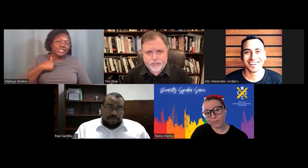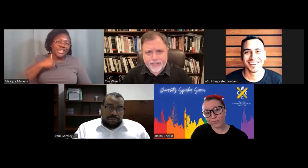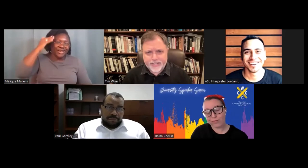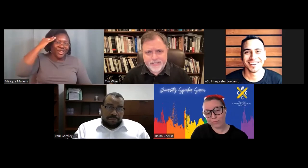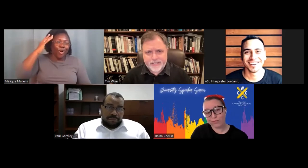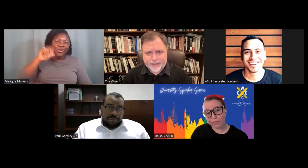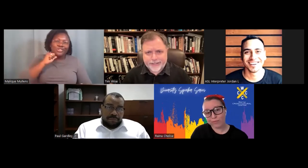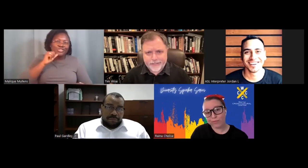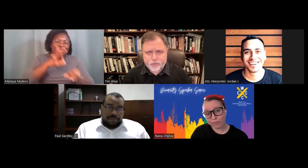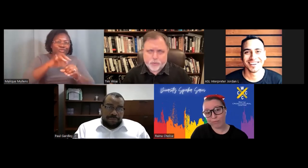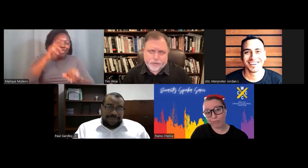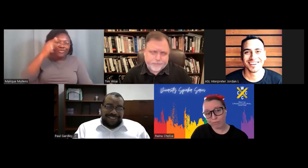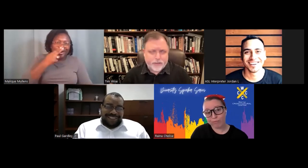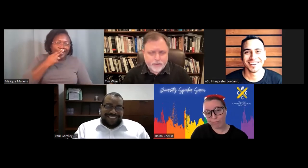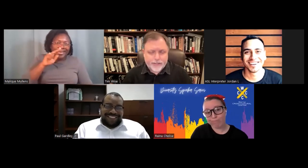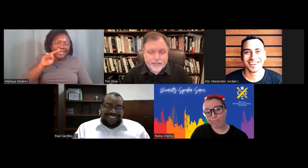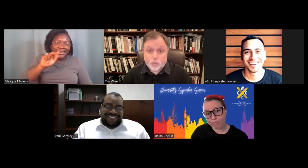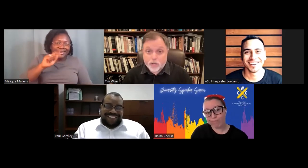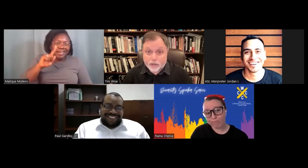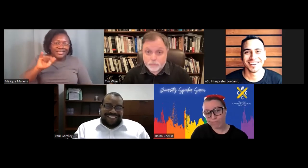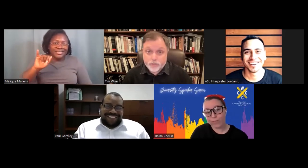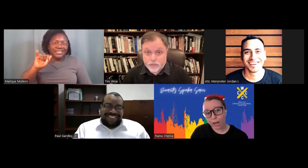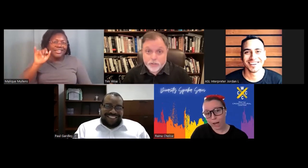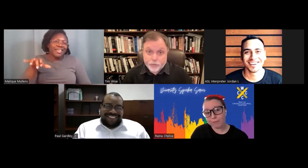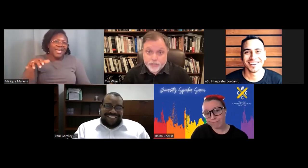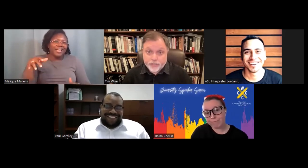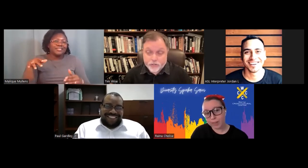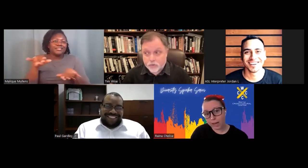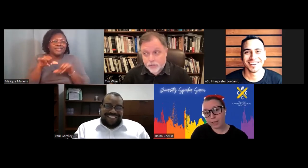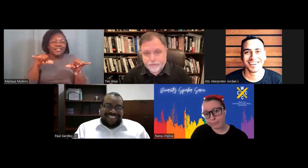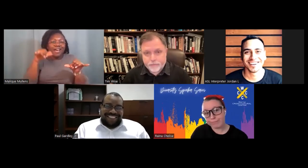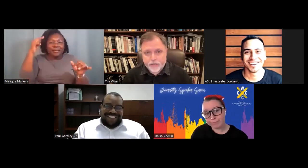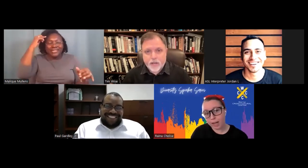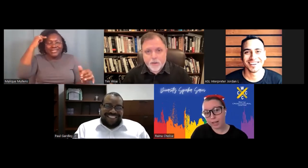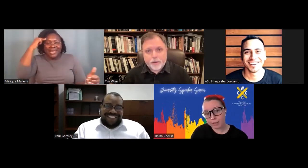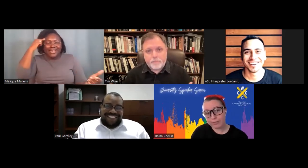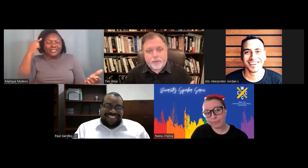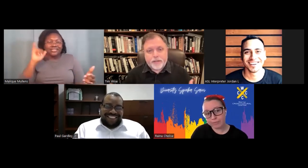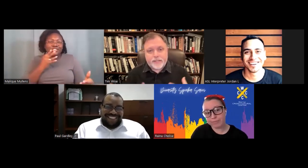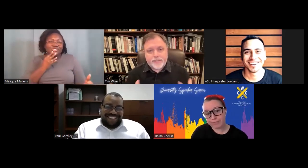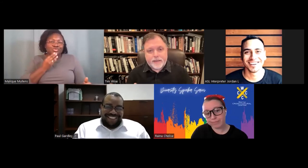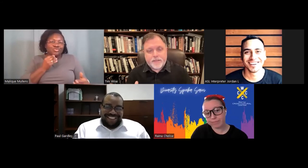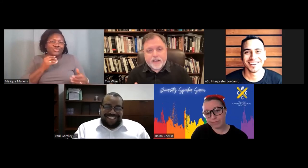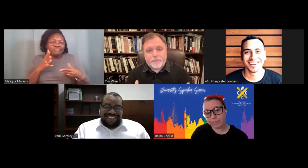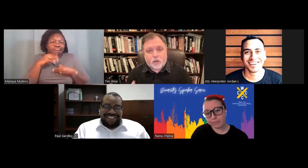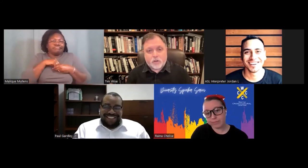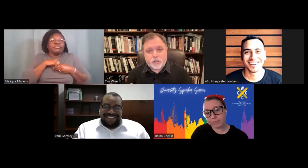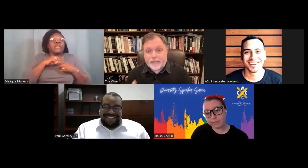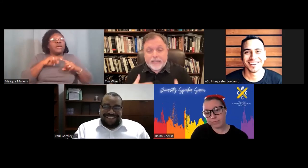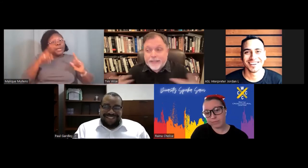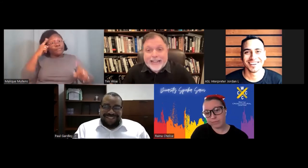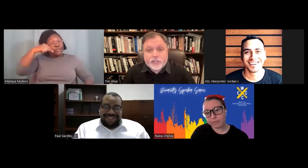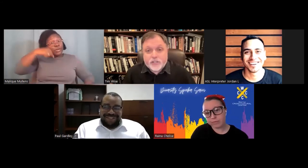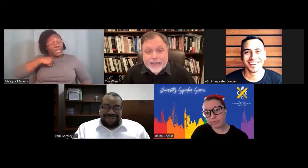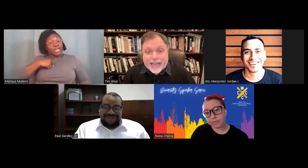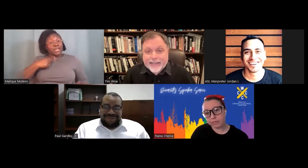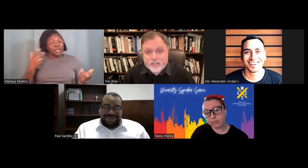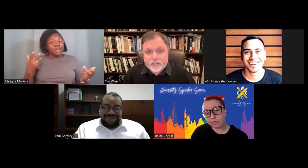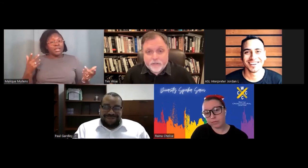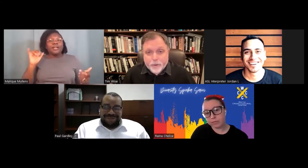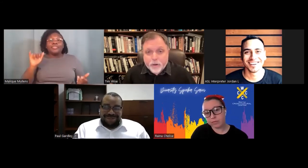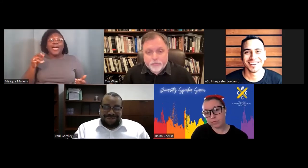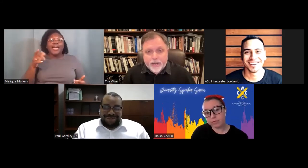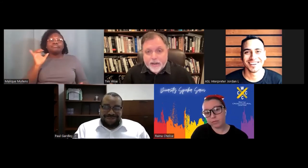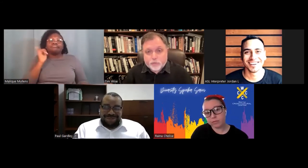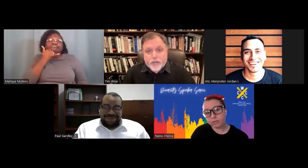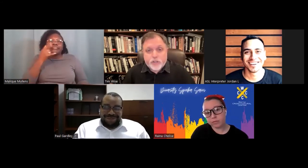vote for the Nazi. Like it's sort of, that sort of comes with the Jew territory for me. But at the same time, it's also, but even that's just an accident